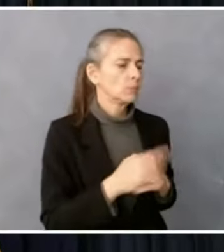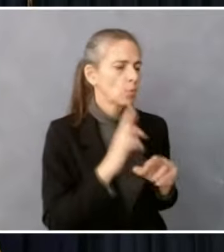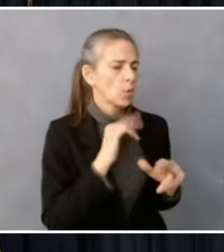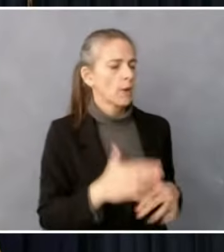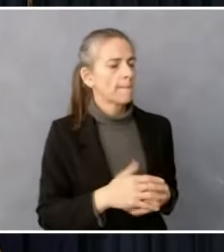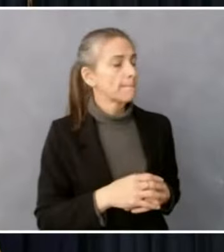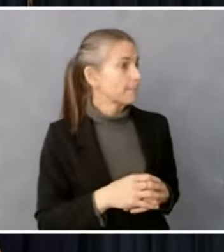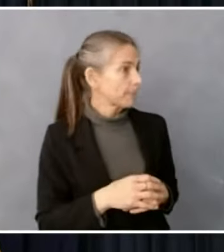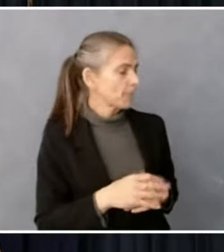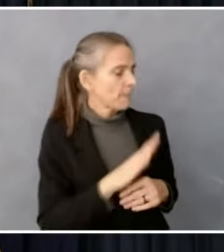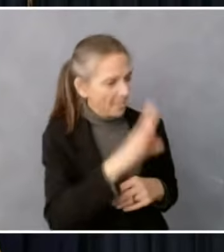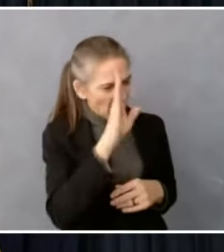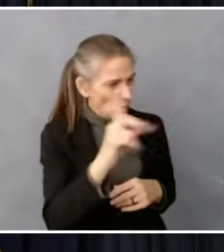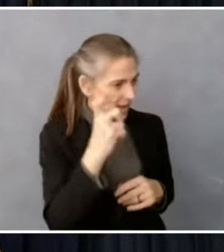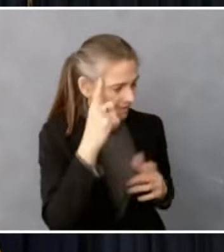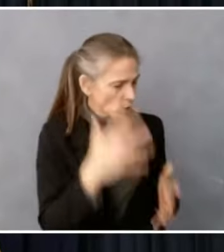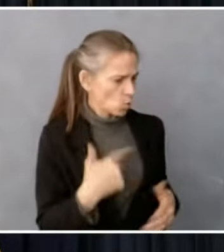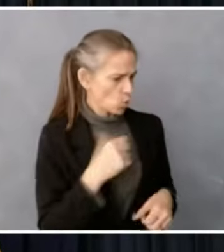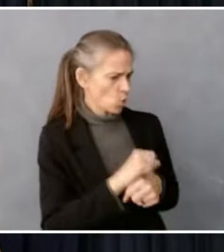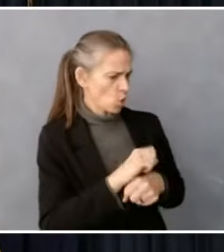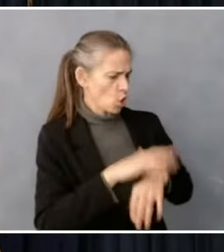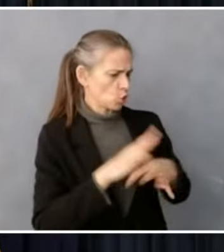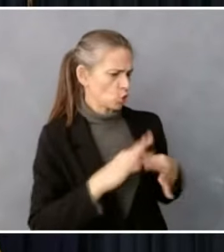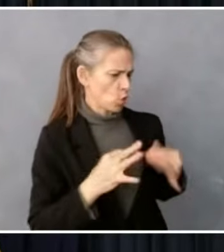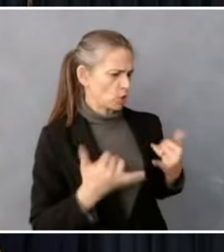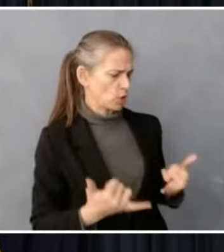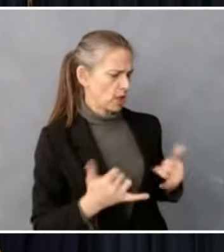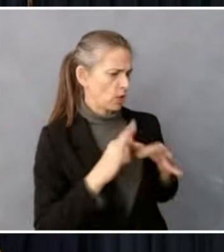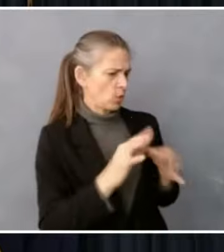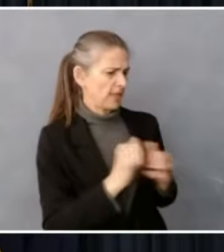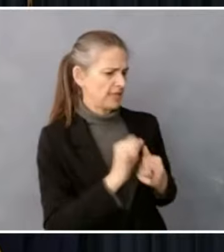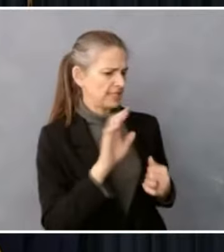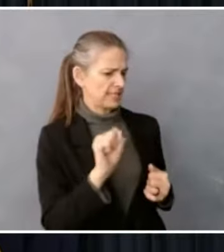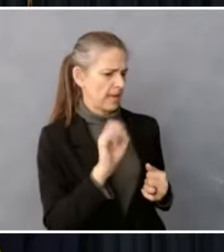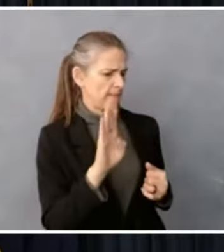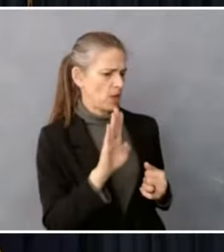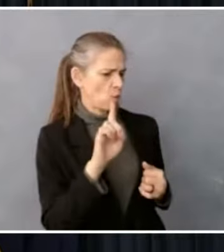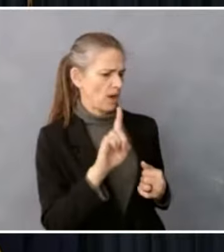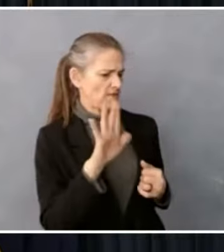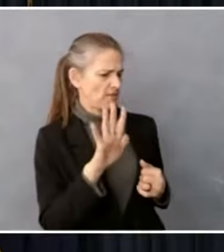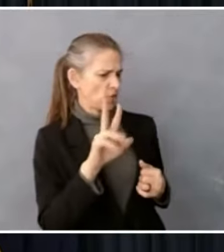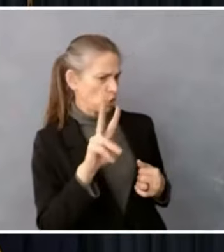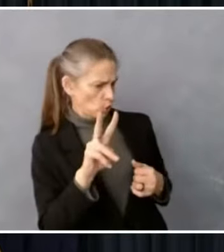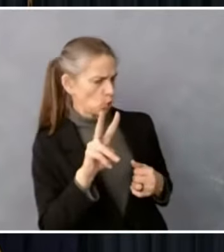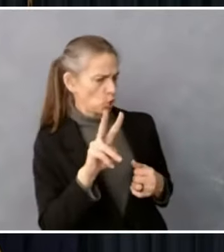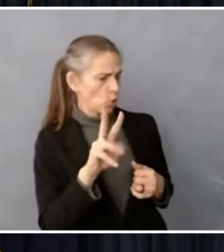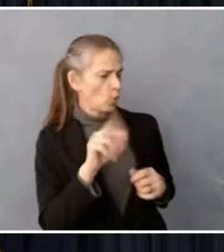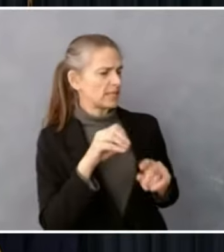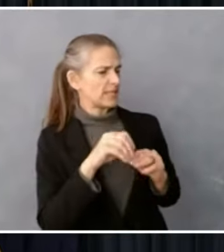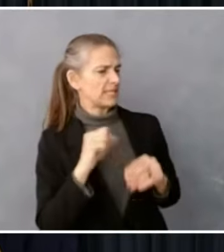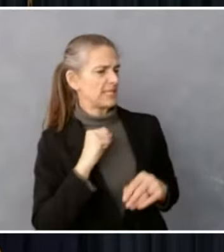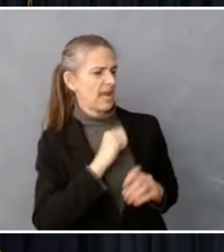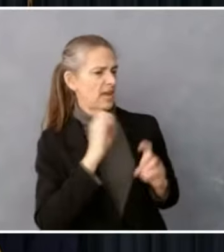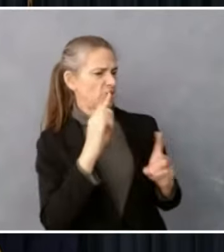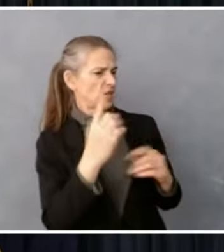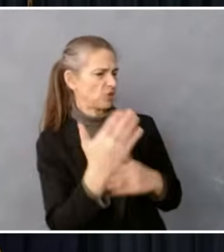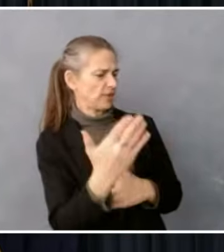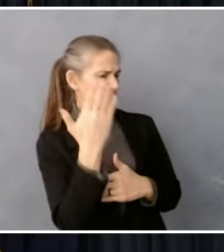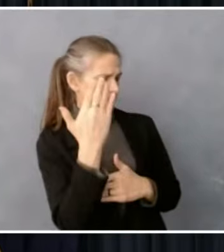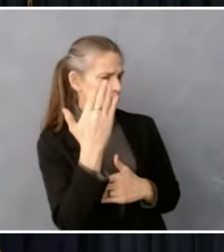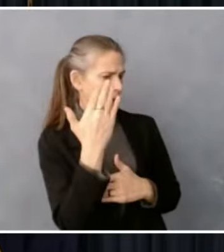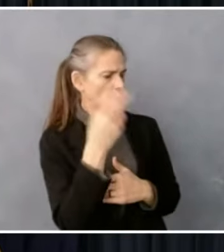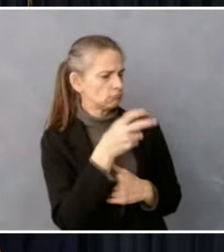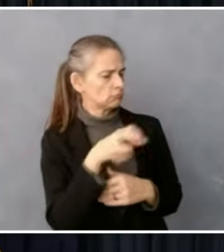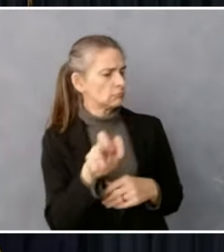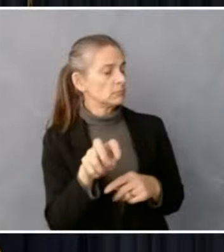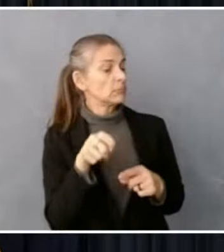Hi, Governor. We're working on a story today about Senate Bill 152 that moved out of Senate Education this morning.